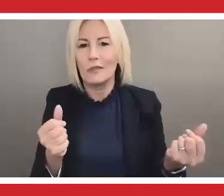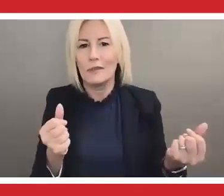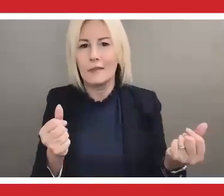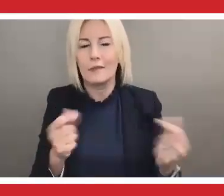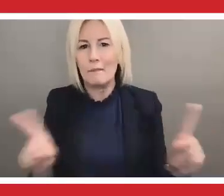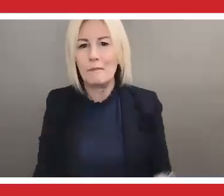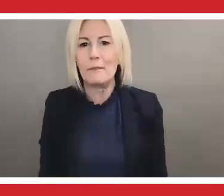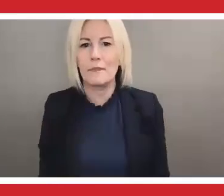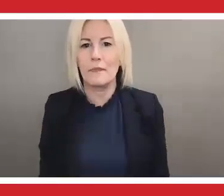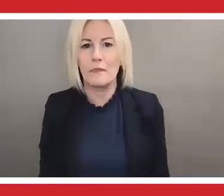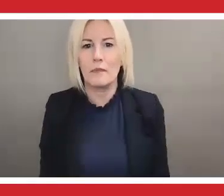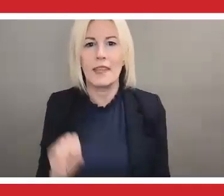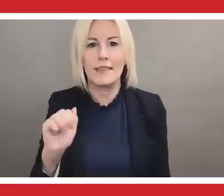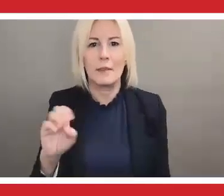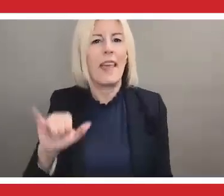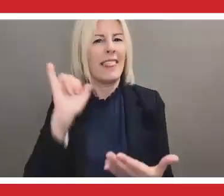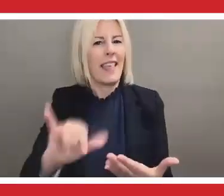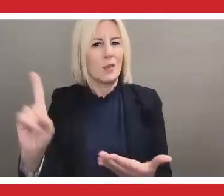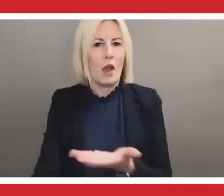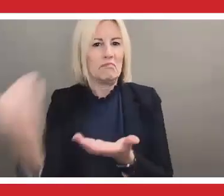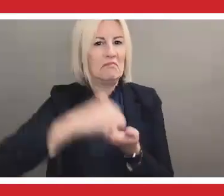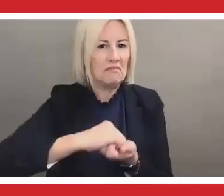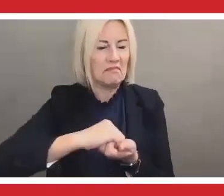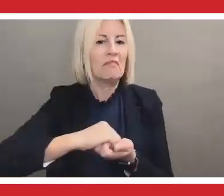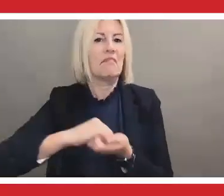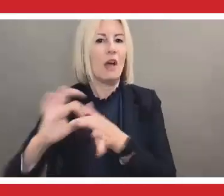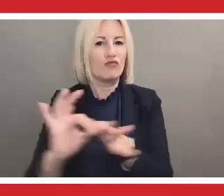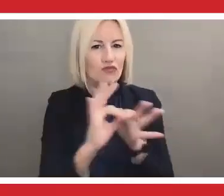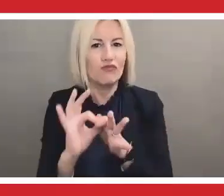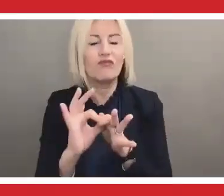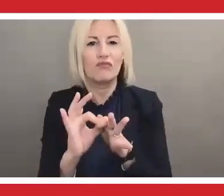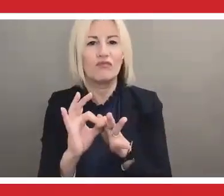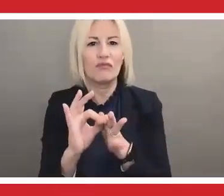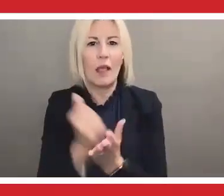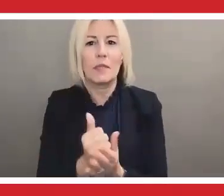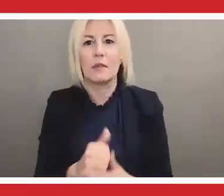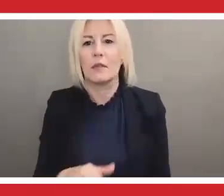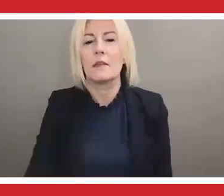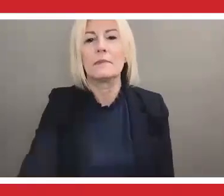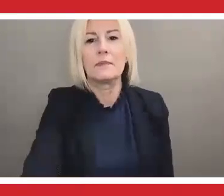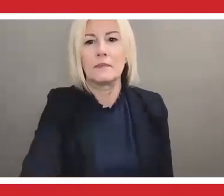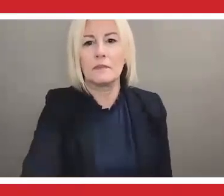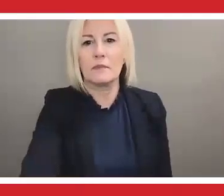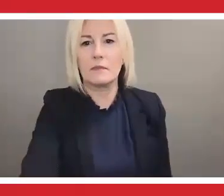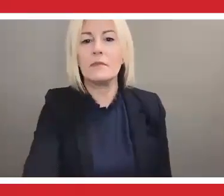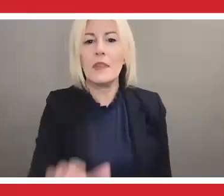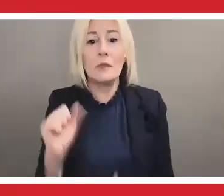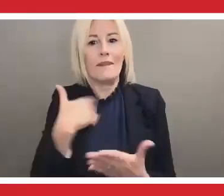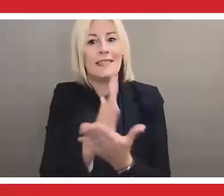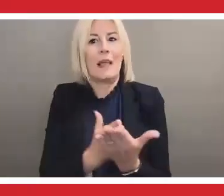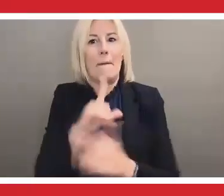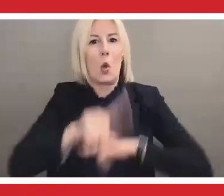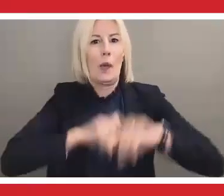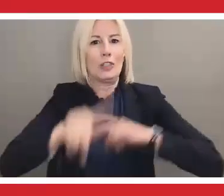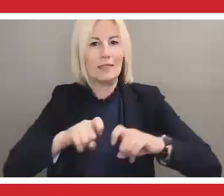that's where collaboration and conversation steps in. Vincenzo, very quick, because I've got some questions from our audience that I would like to be tasking